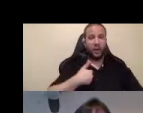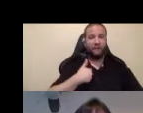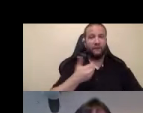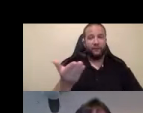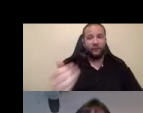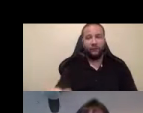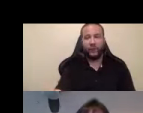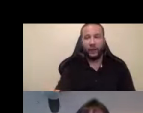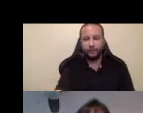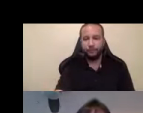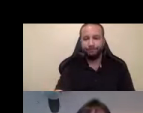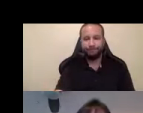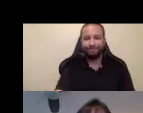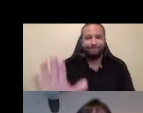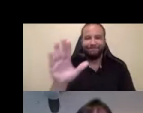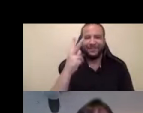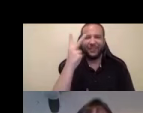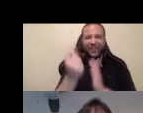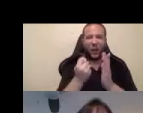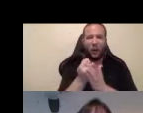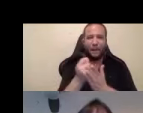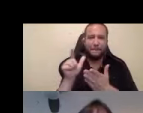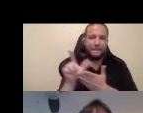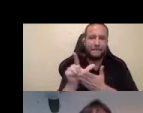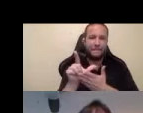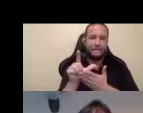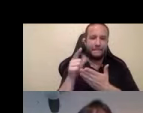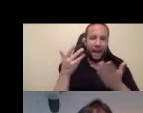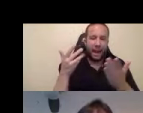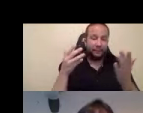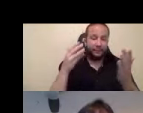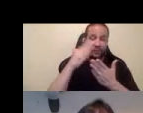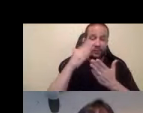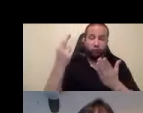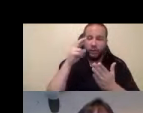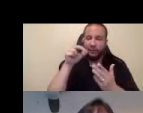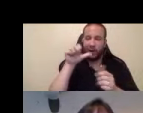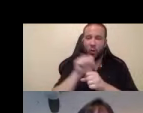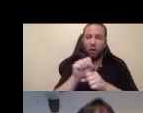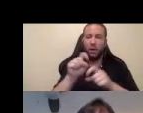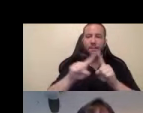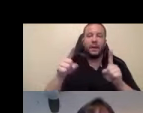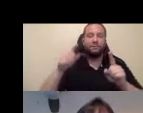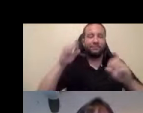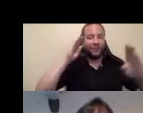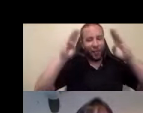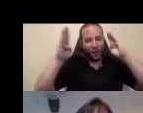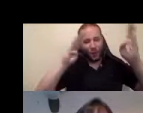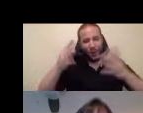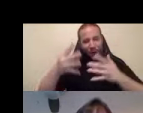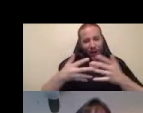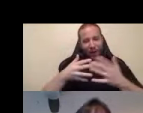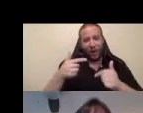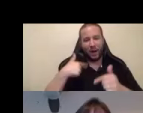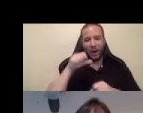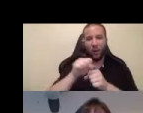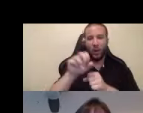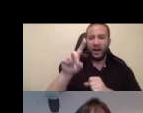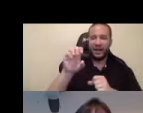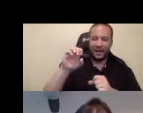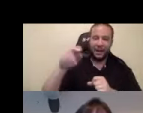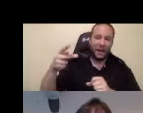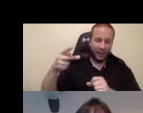It's not allowing me to start my video, but I can say That's hello. Yeah, I'm a planner with the DEP, Bureau of Climate